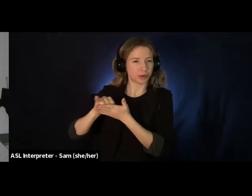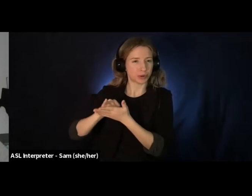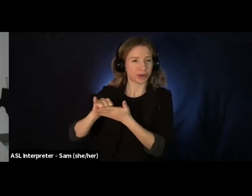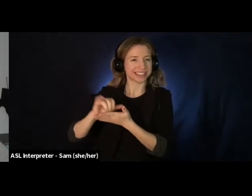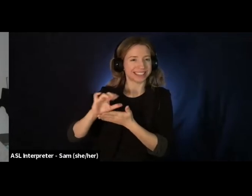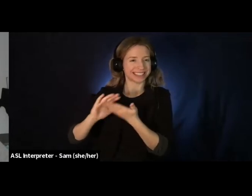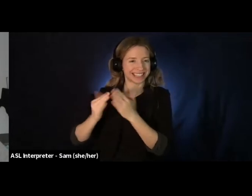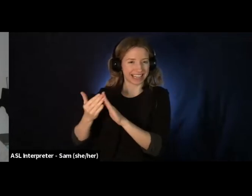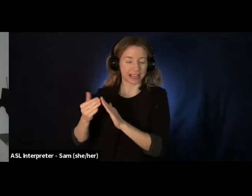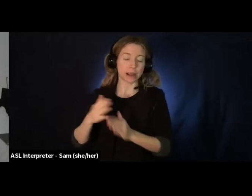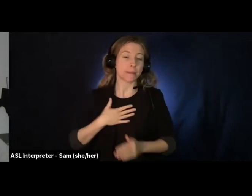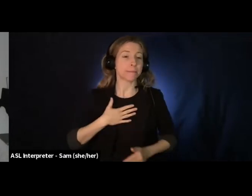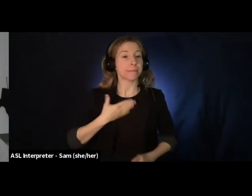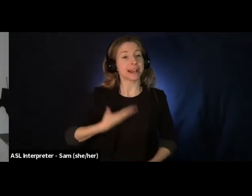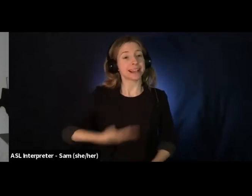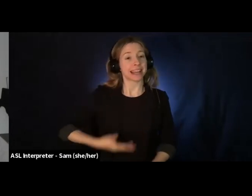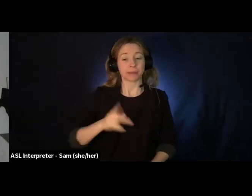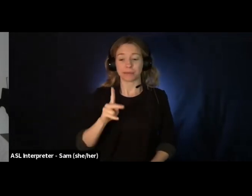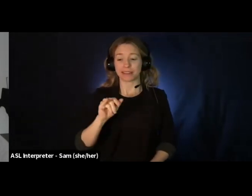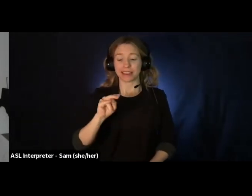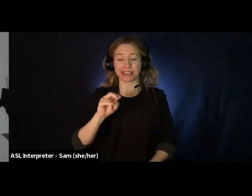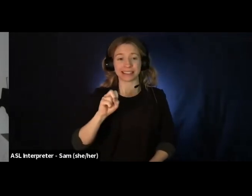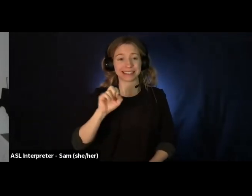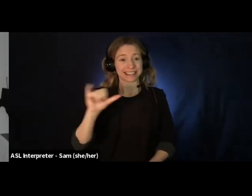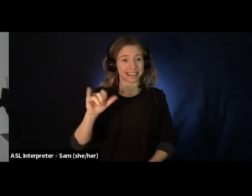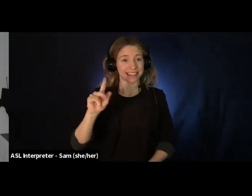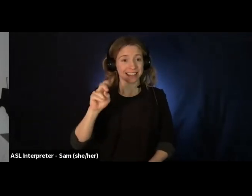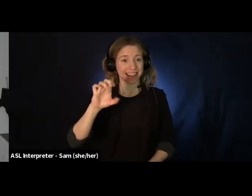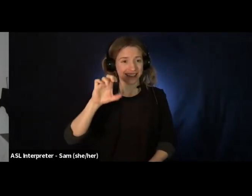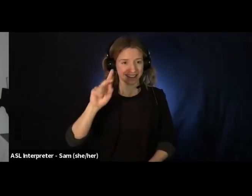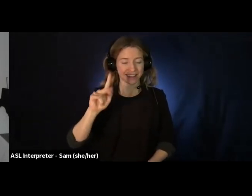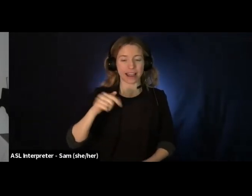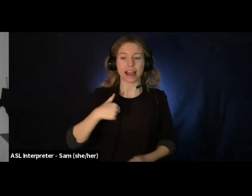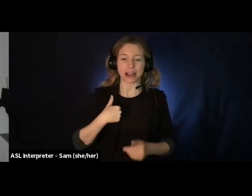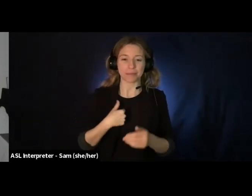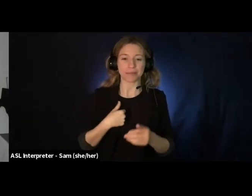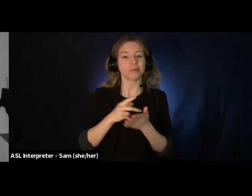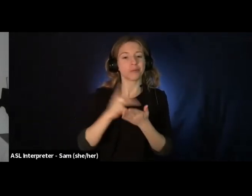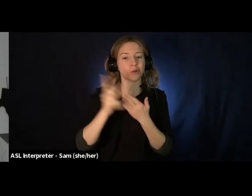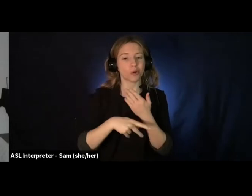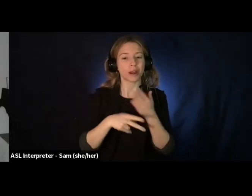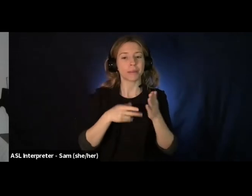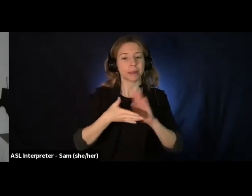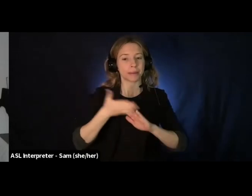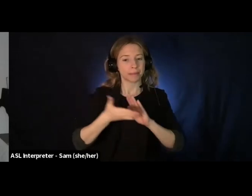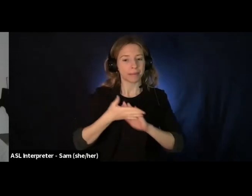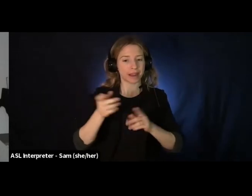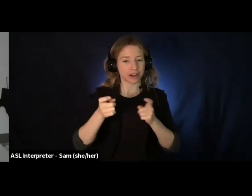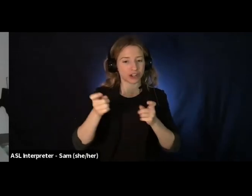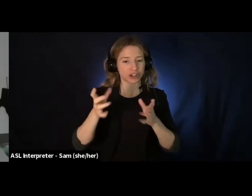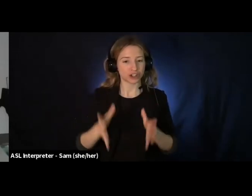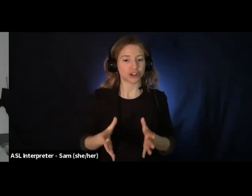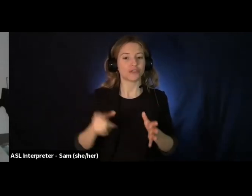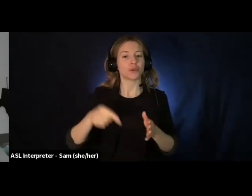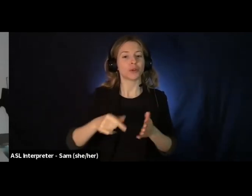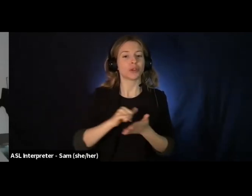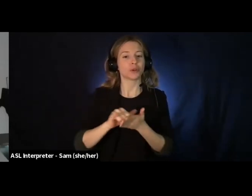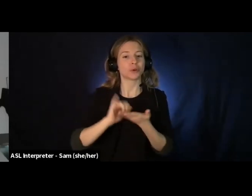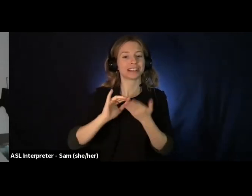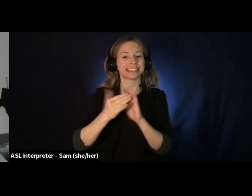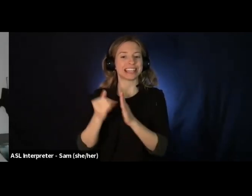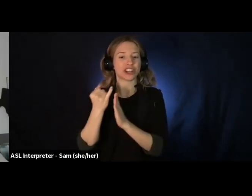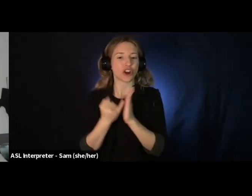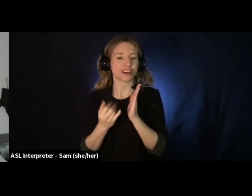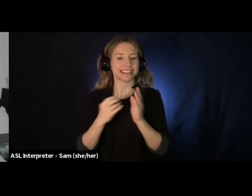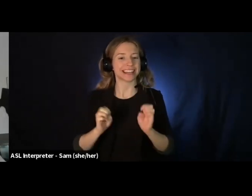Keck. I am the programming and membership manager for the New York City Arts and Education Roundtable. I am a white